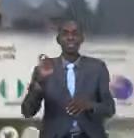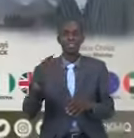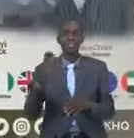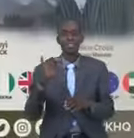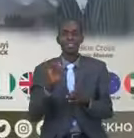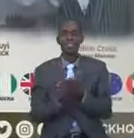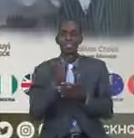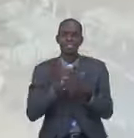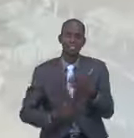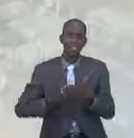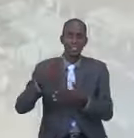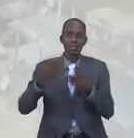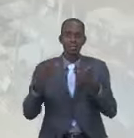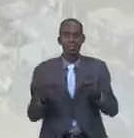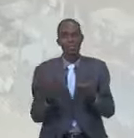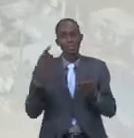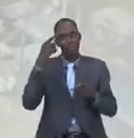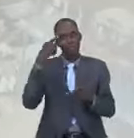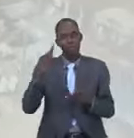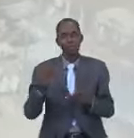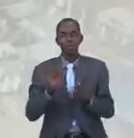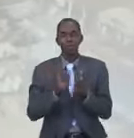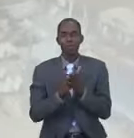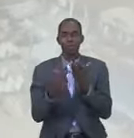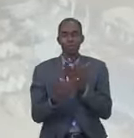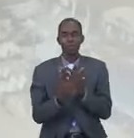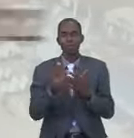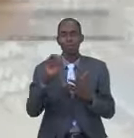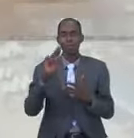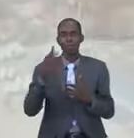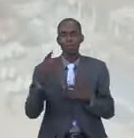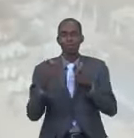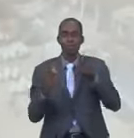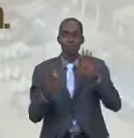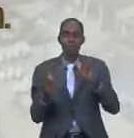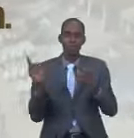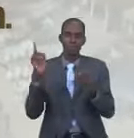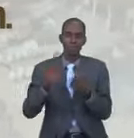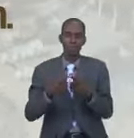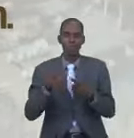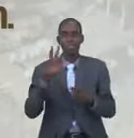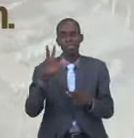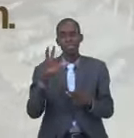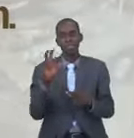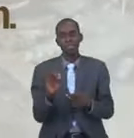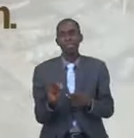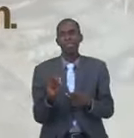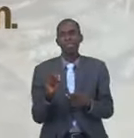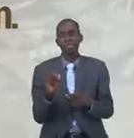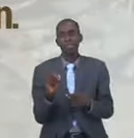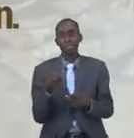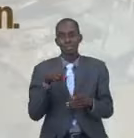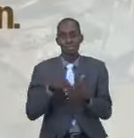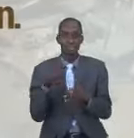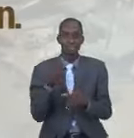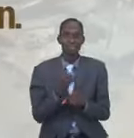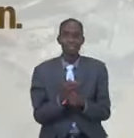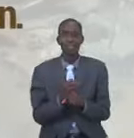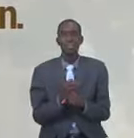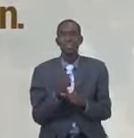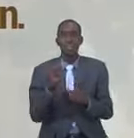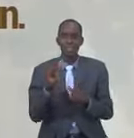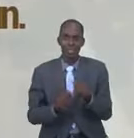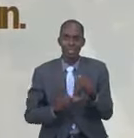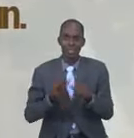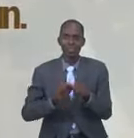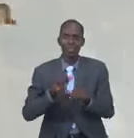next Global Crusade, 25th to 30th August 2022. 1600 hours GMT daily and 0700 hours GMT